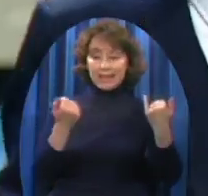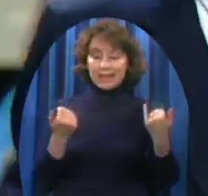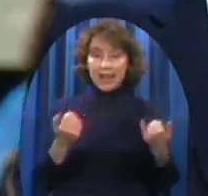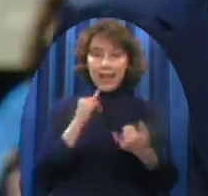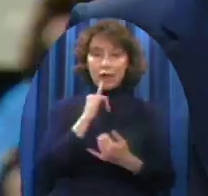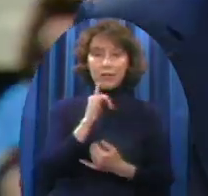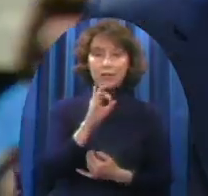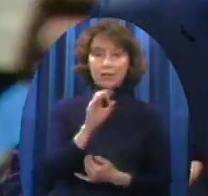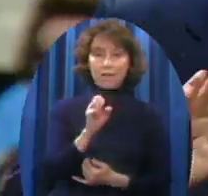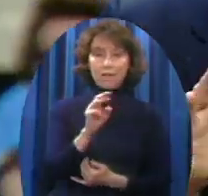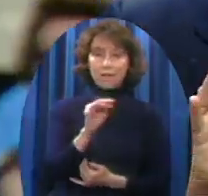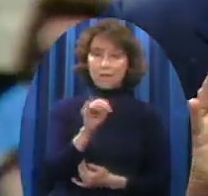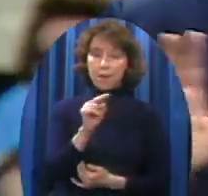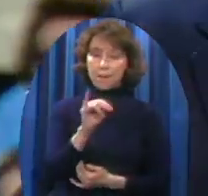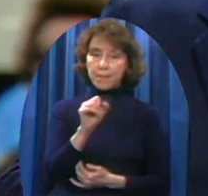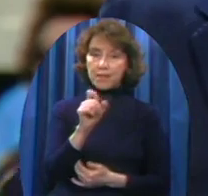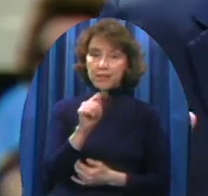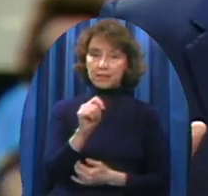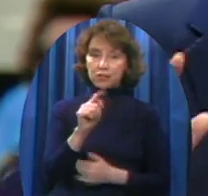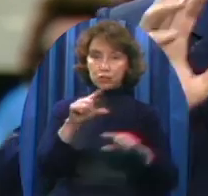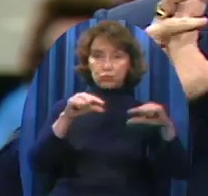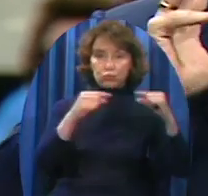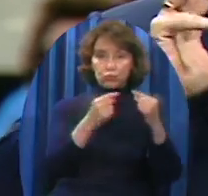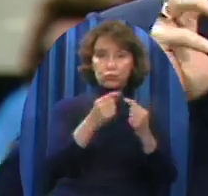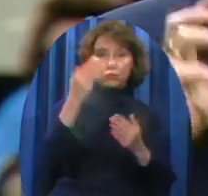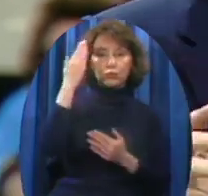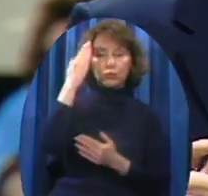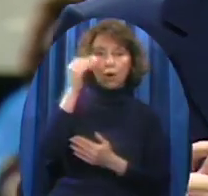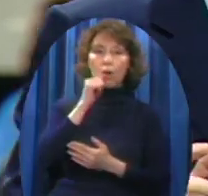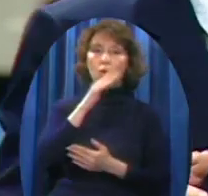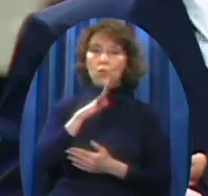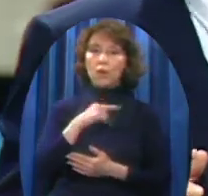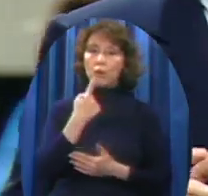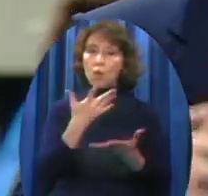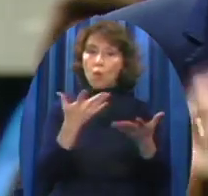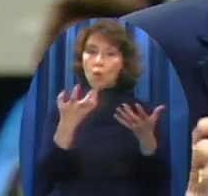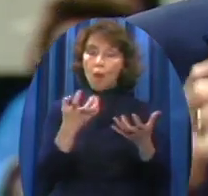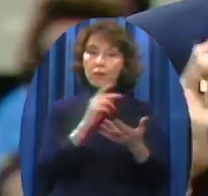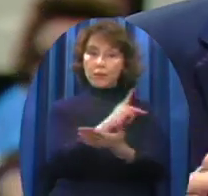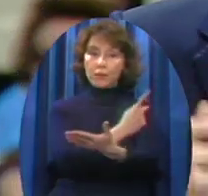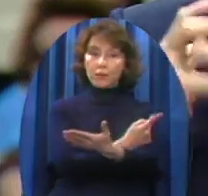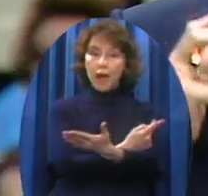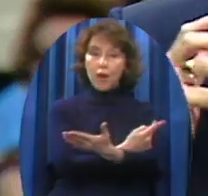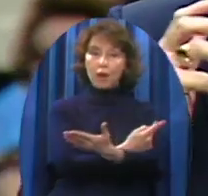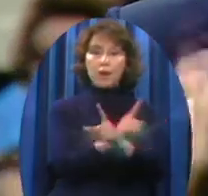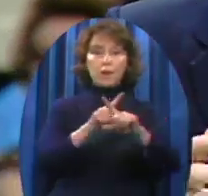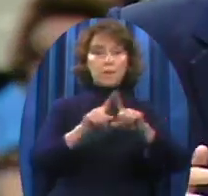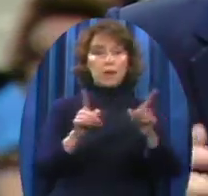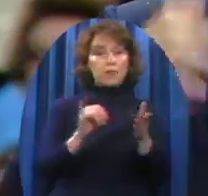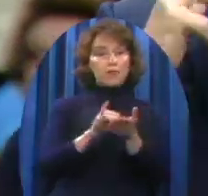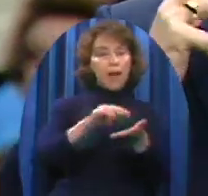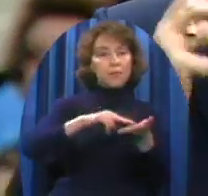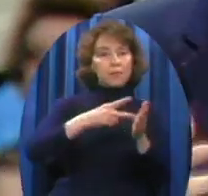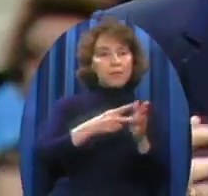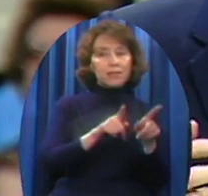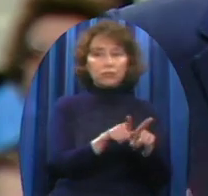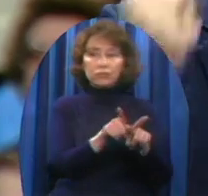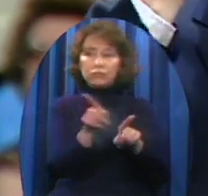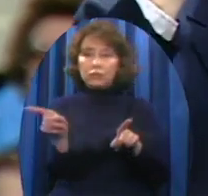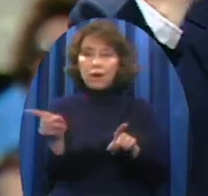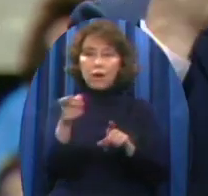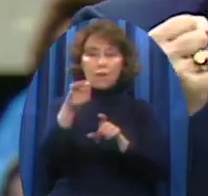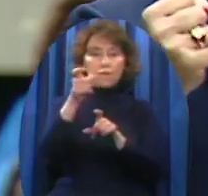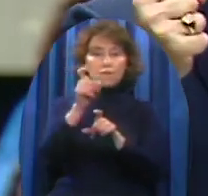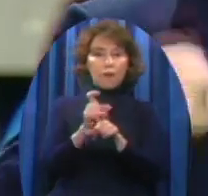are attempting to digress from the biblical responsibility that God has put upon the husband and the father